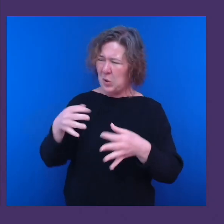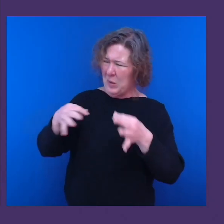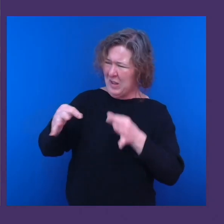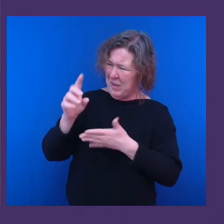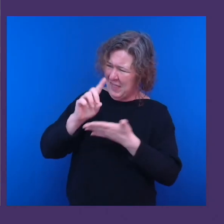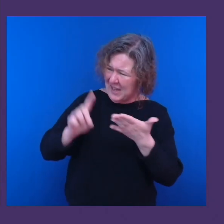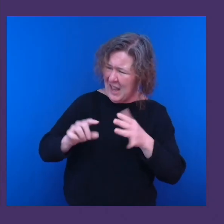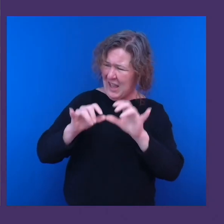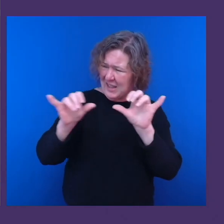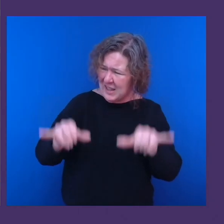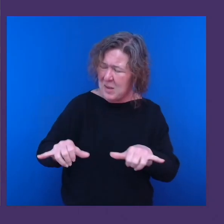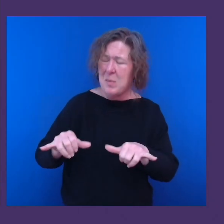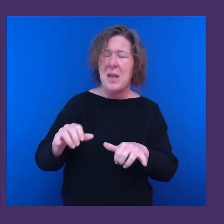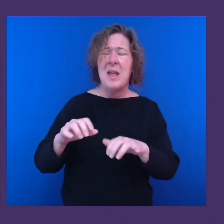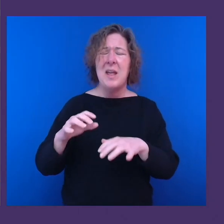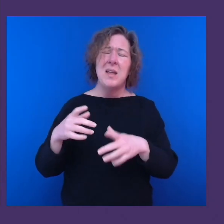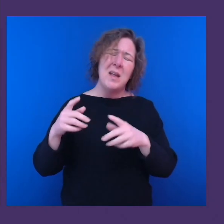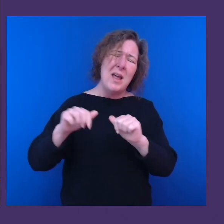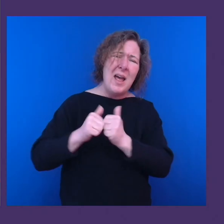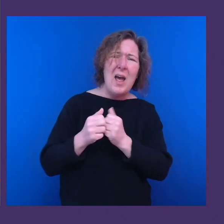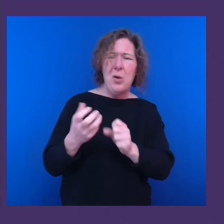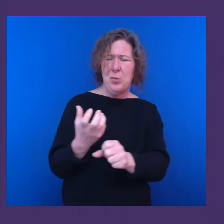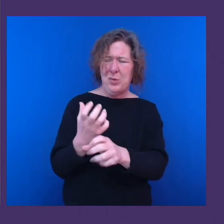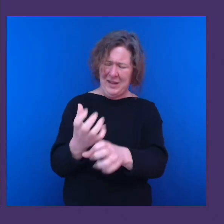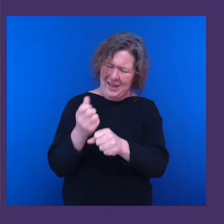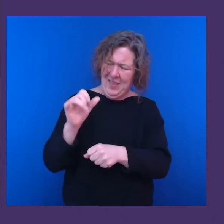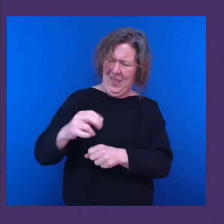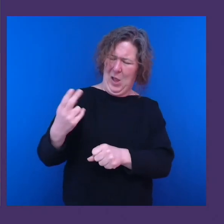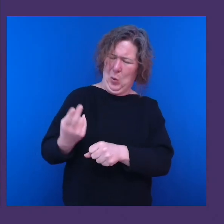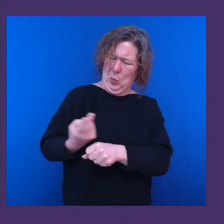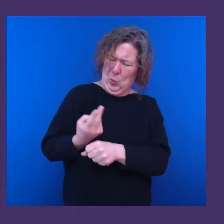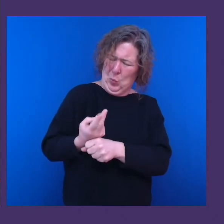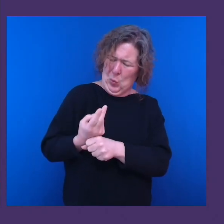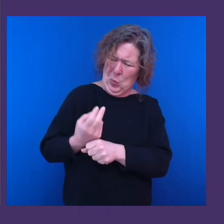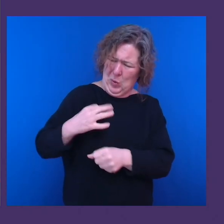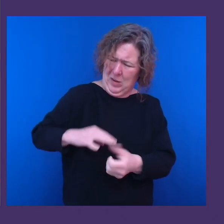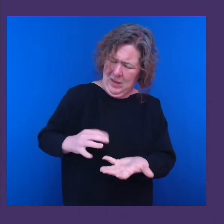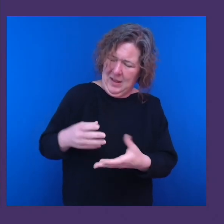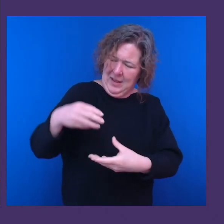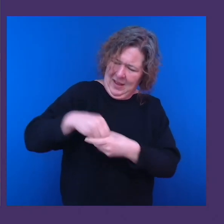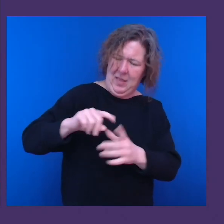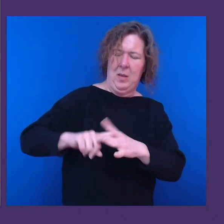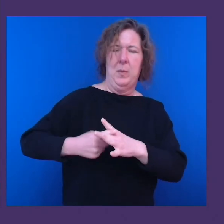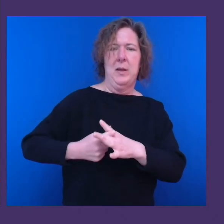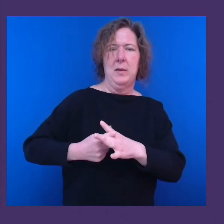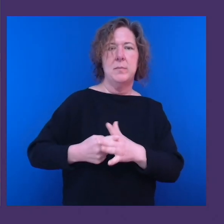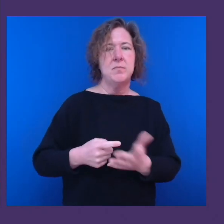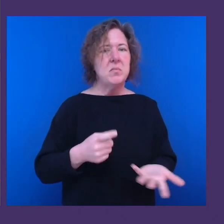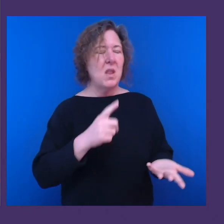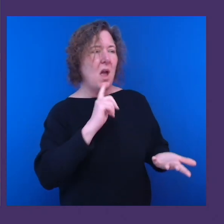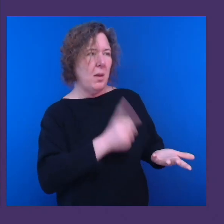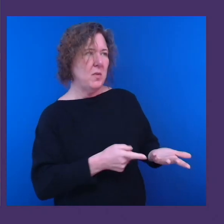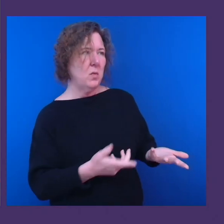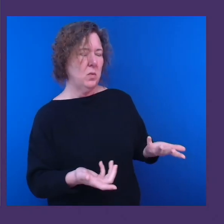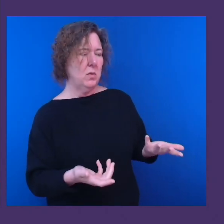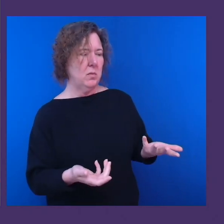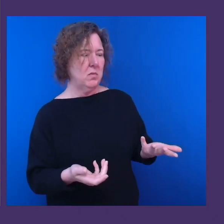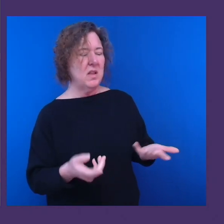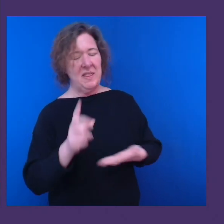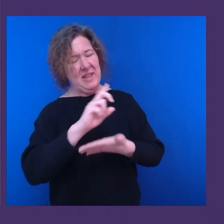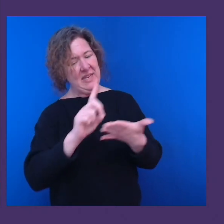getting usability into that in the beginning can help you scale? Absolutely. So a design system really